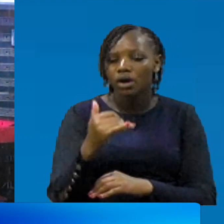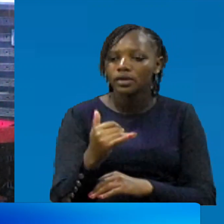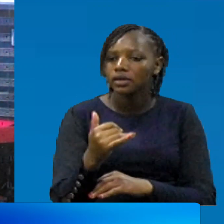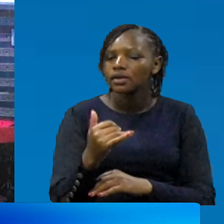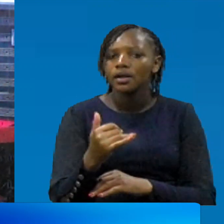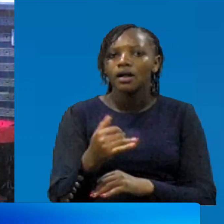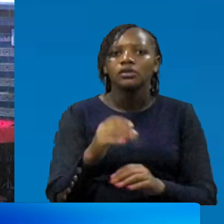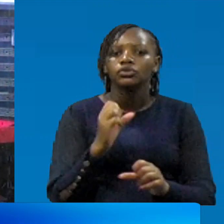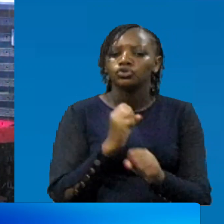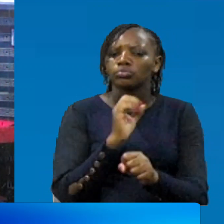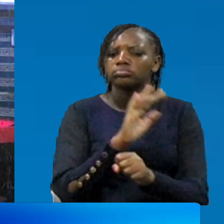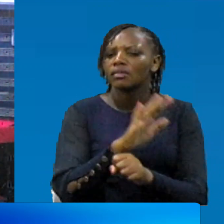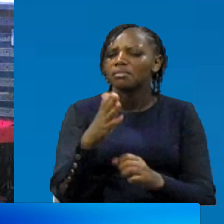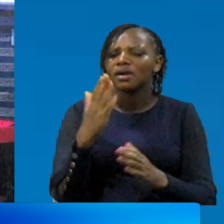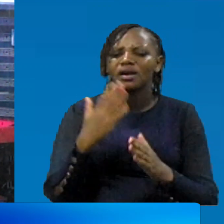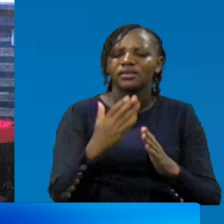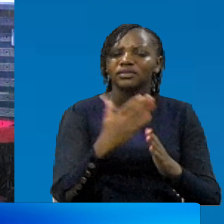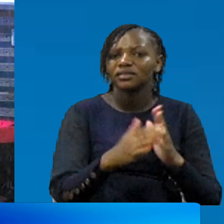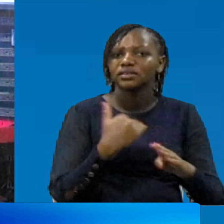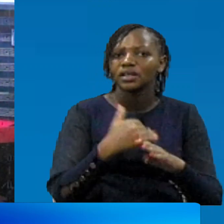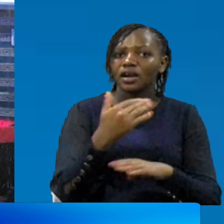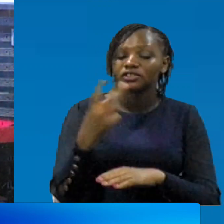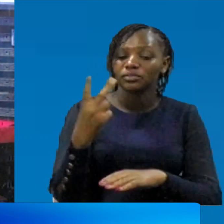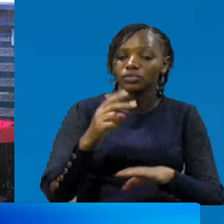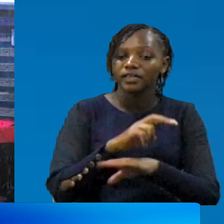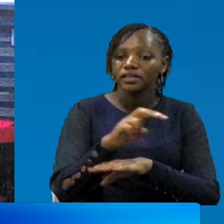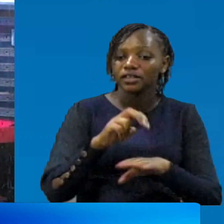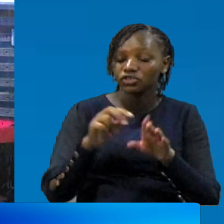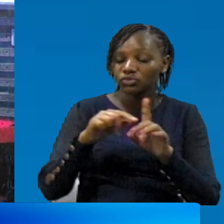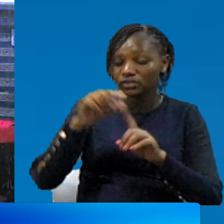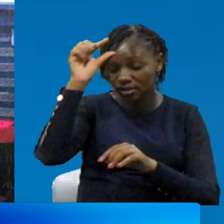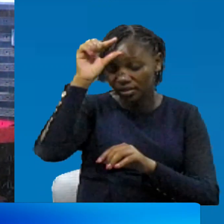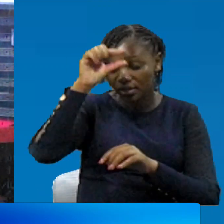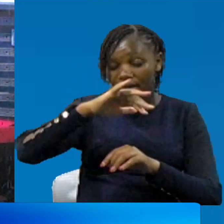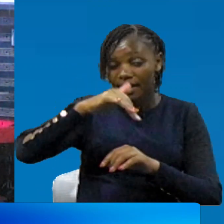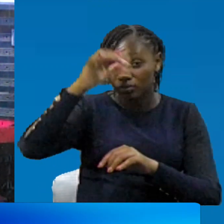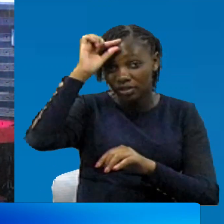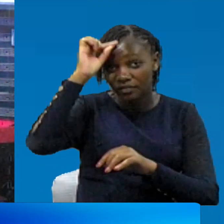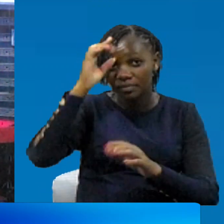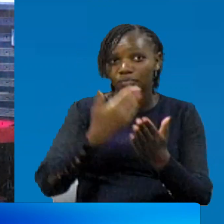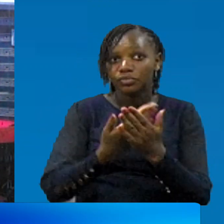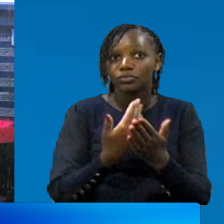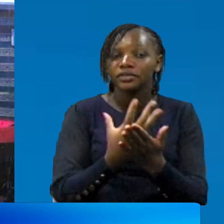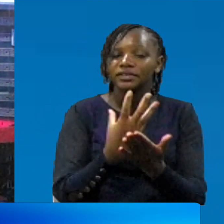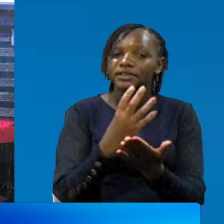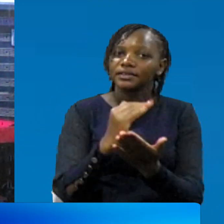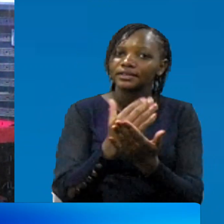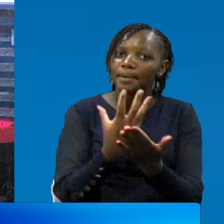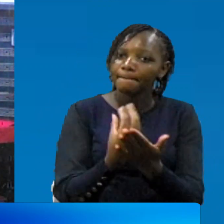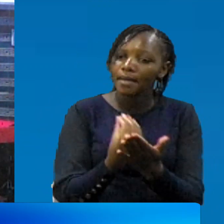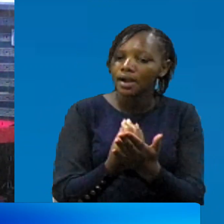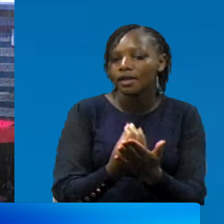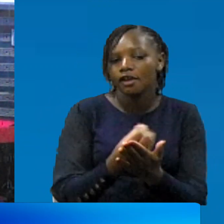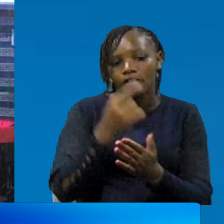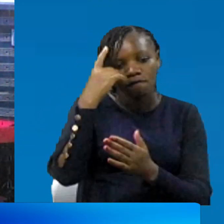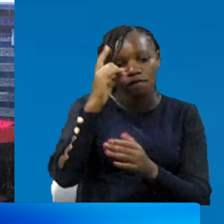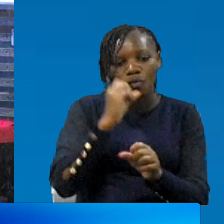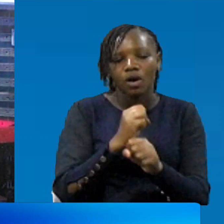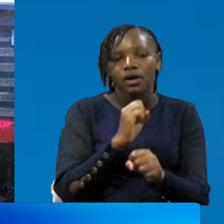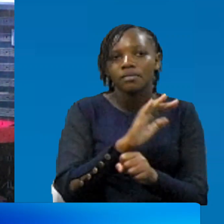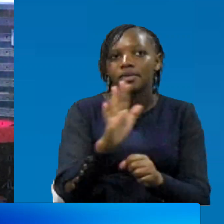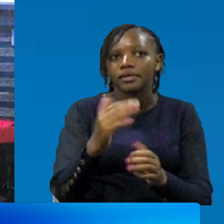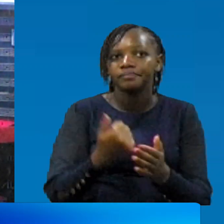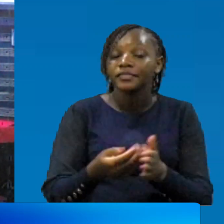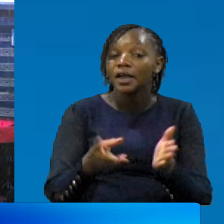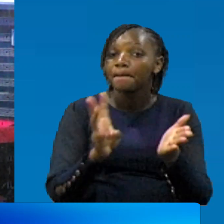few months after both the national and county government proposed stipends amounts and equipment for their work.